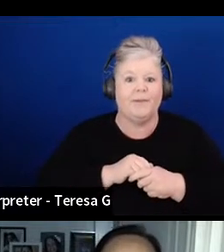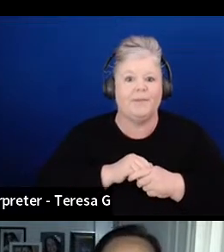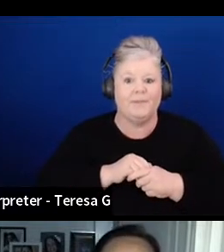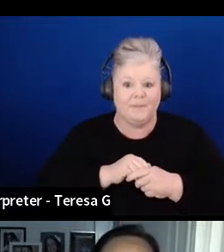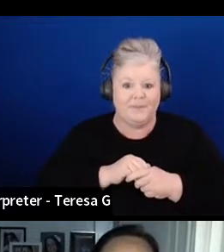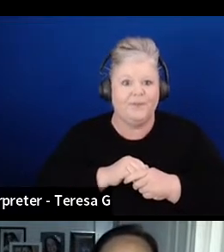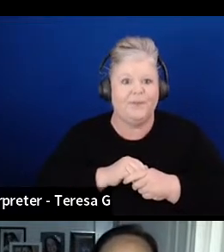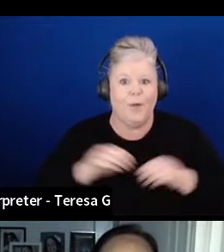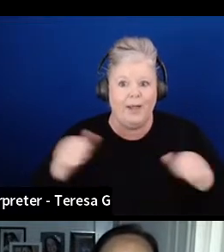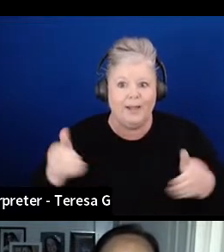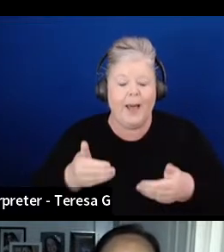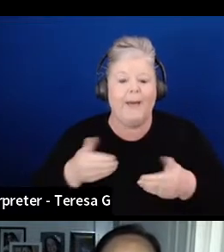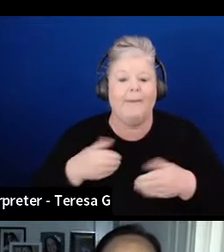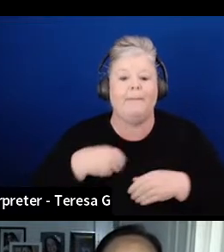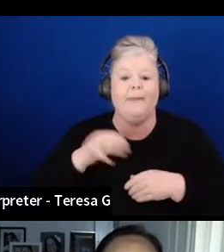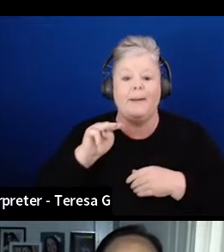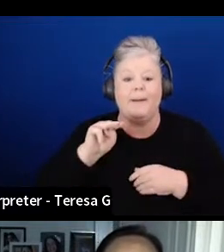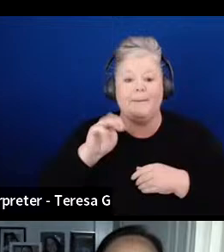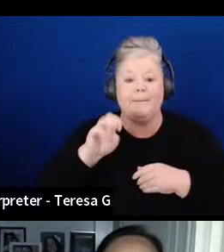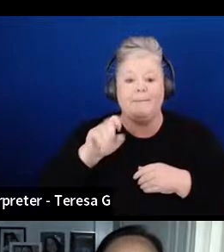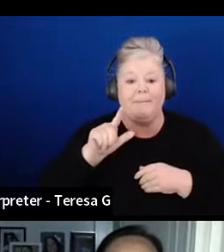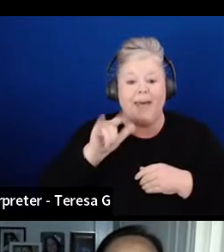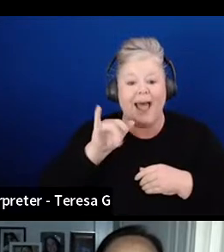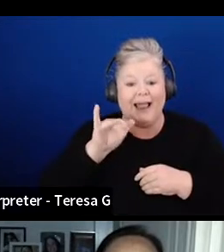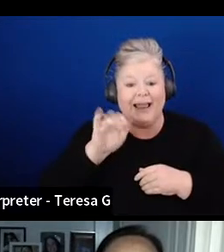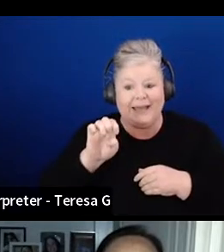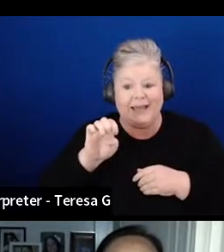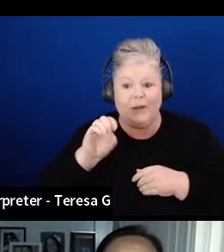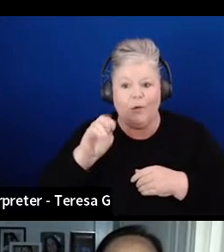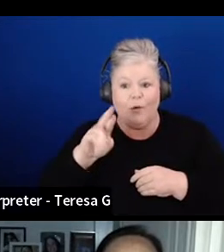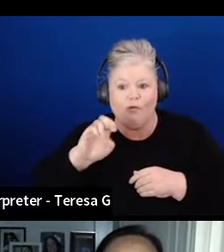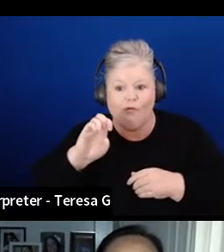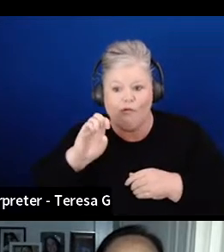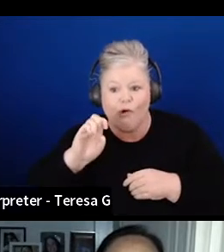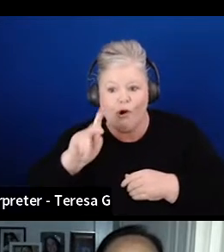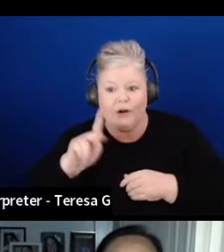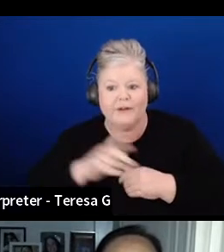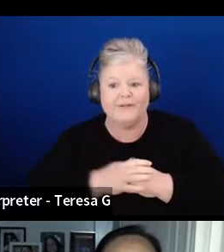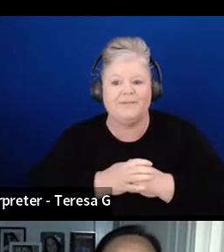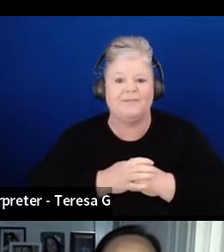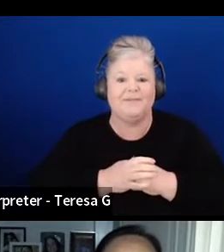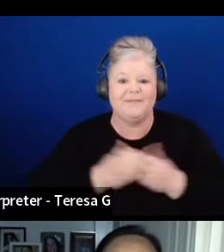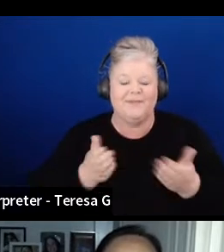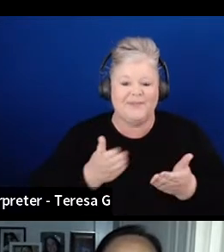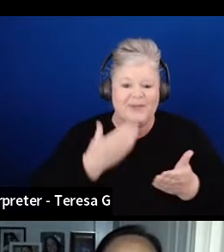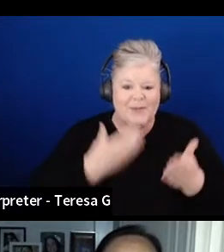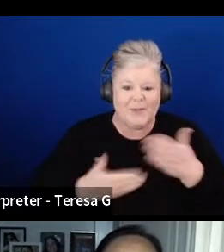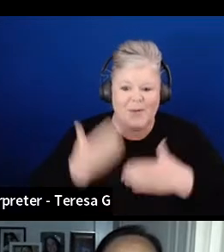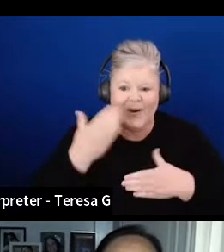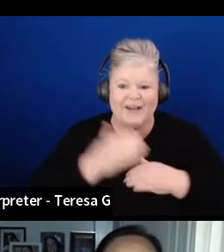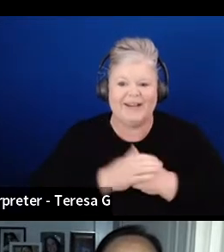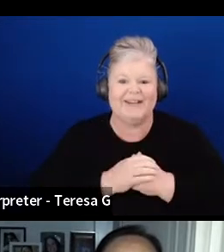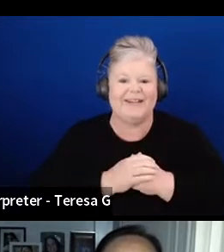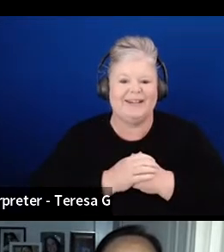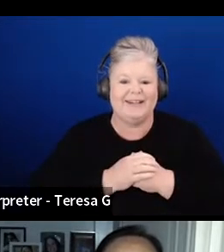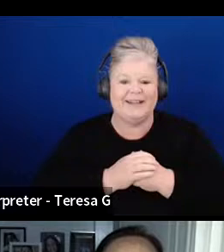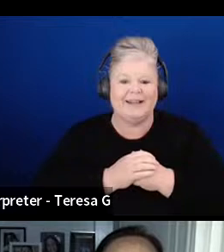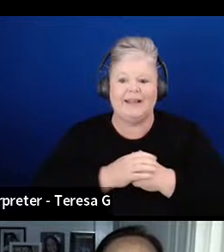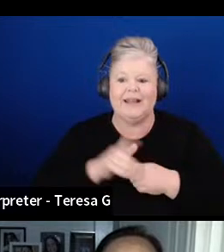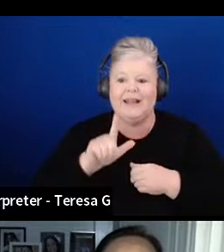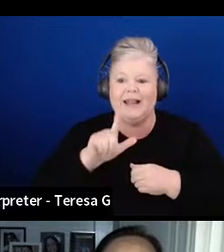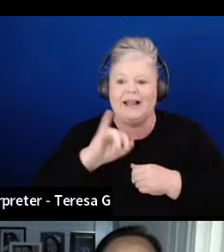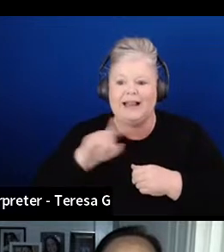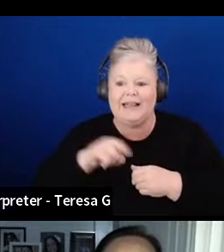Welcome. Melanie O'Rourke. Good morning. Thank you. Liz